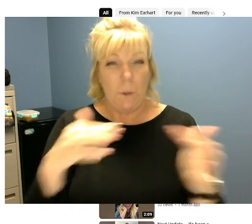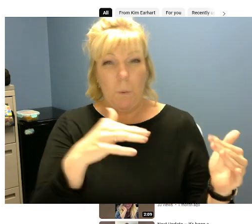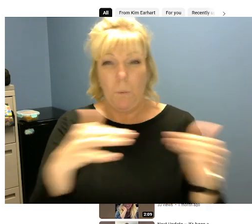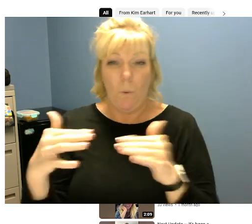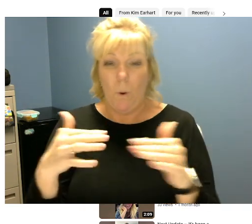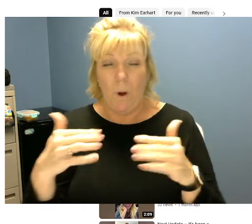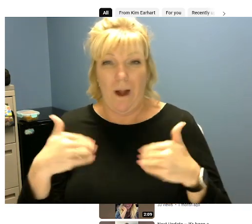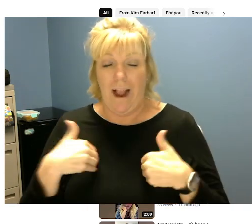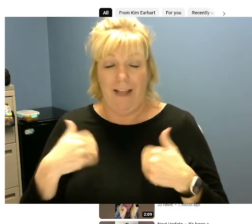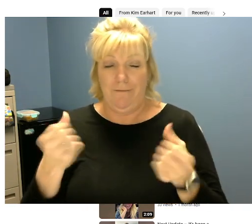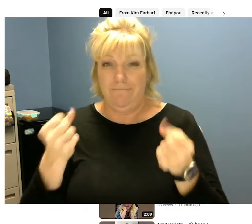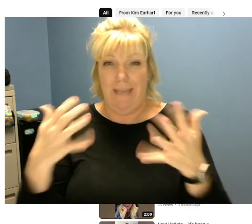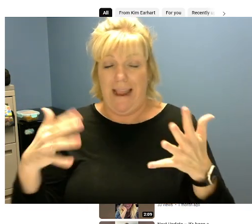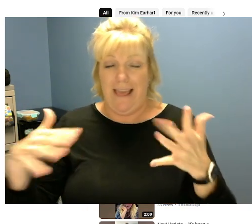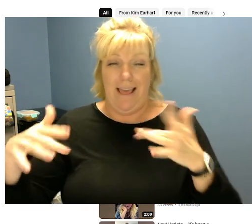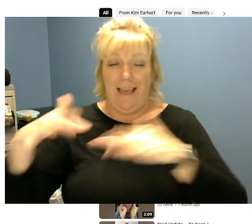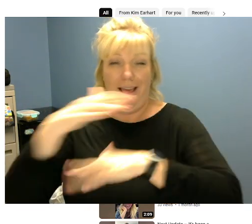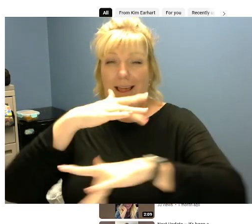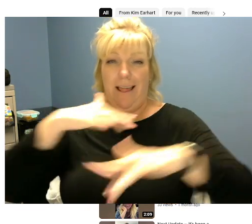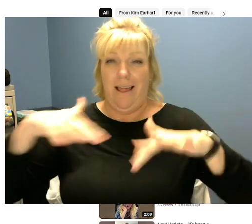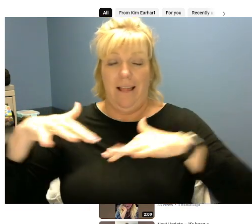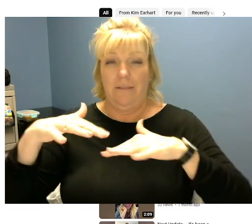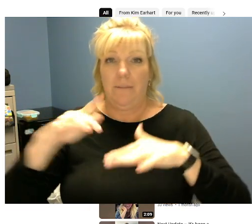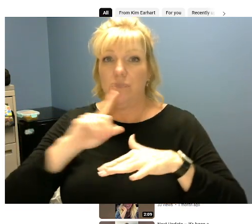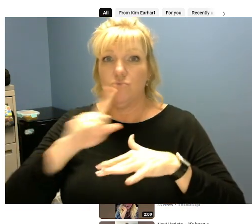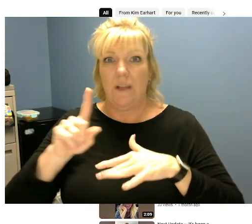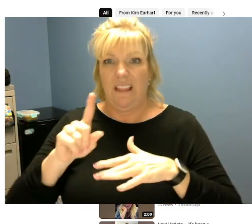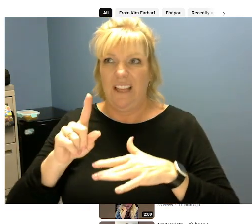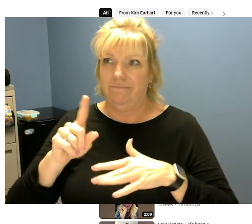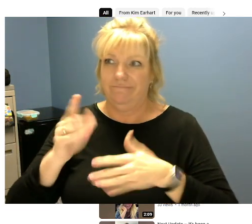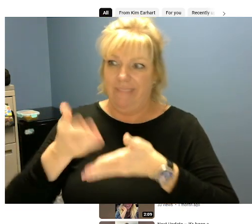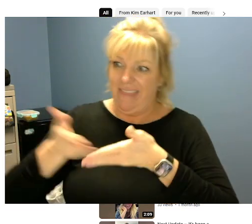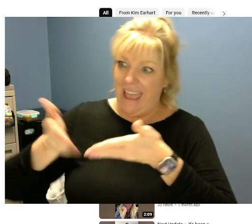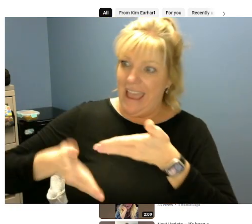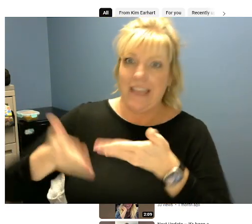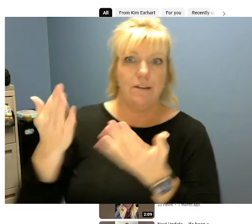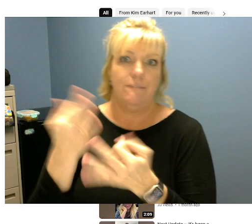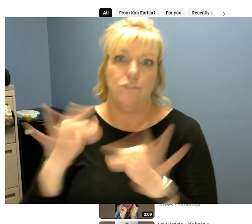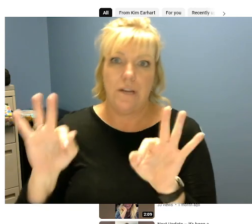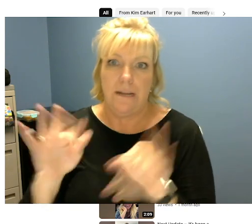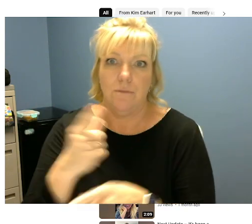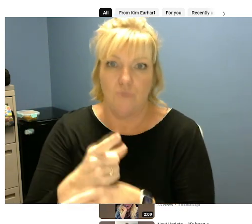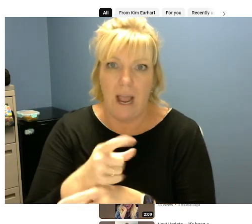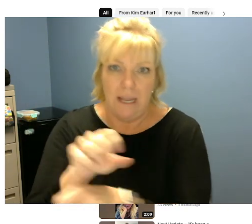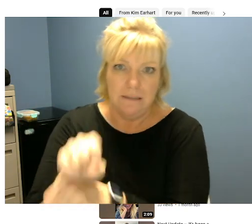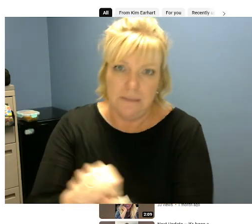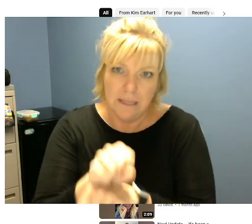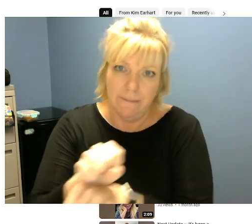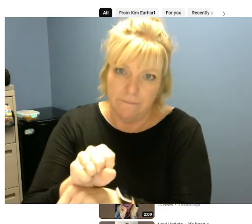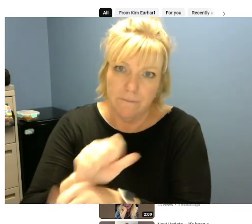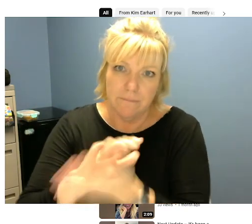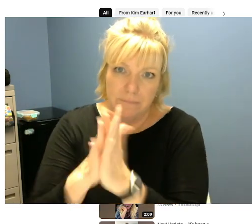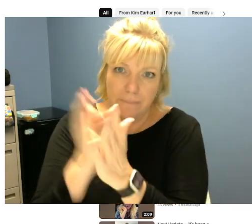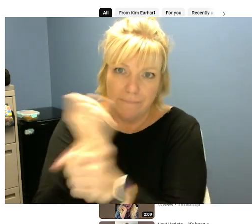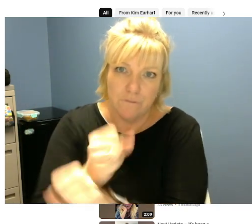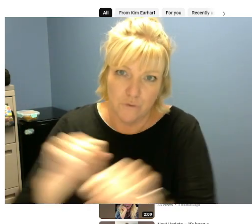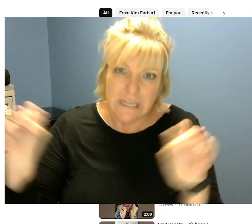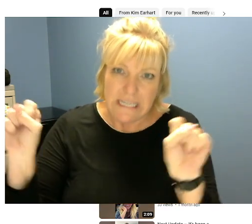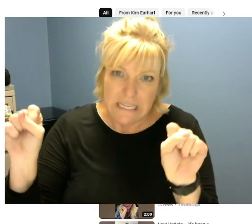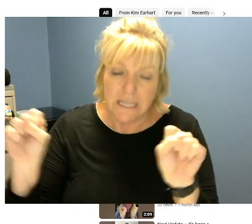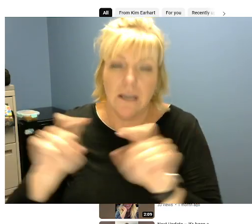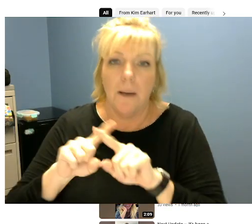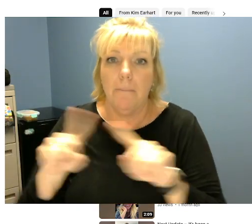freedom, which can't be measured in terms of wins. But getting there is going to be